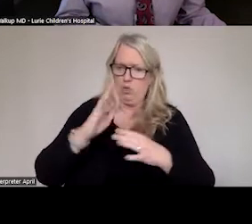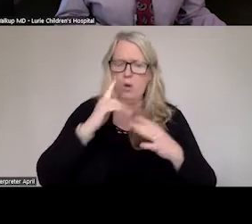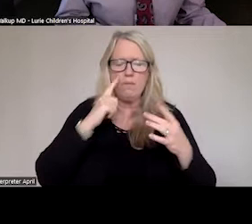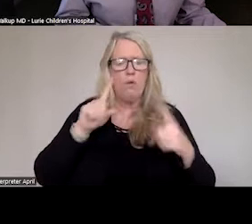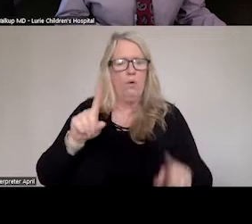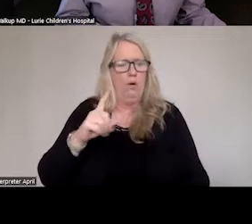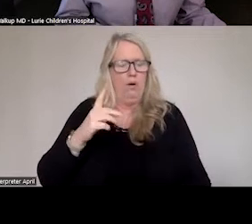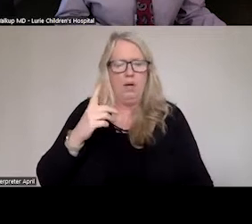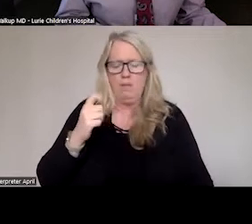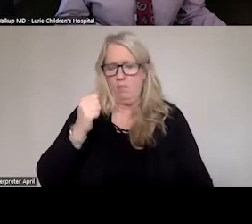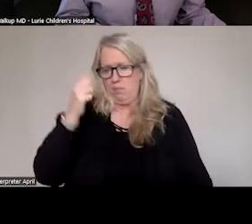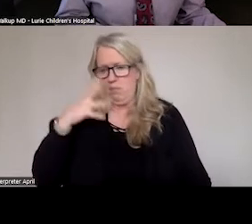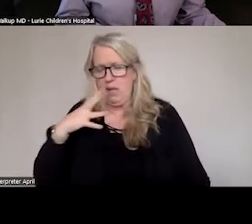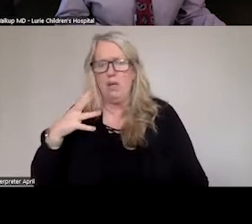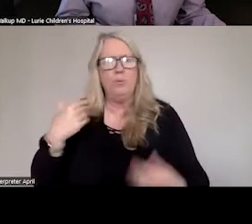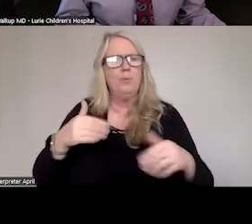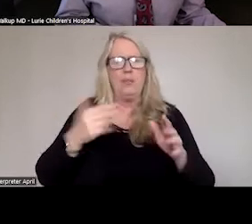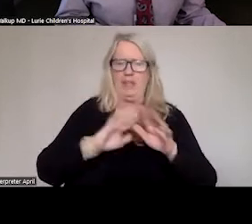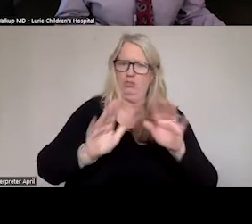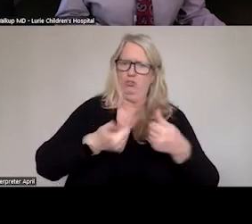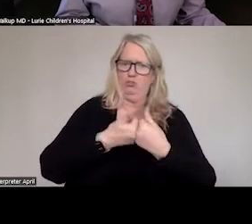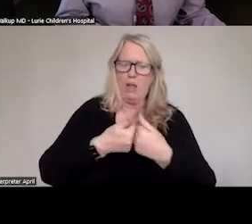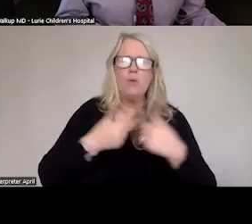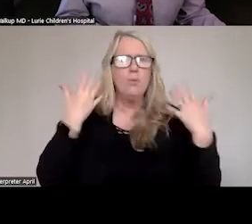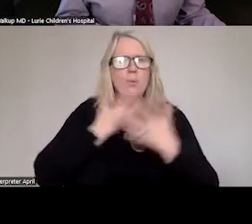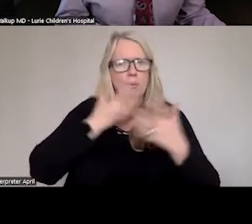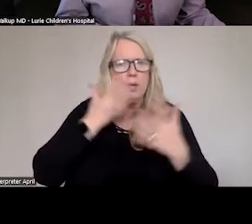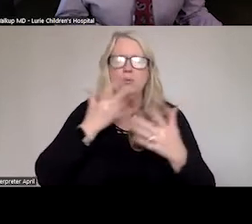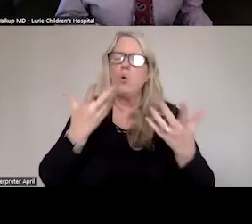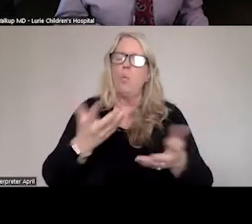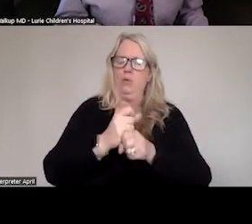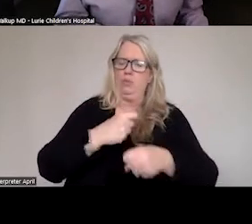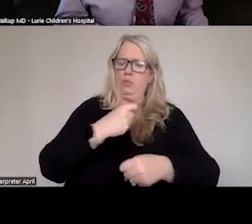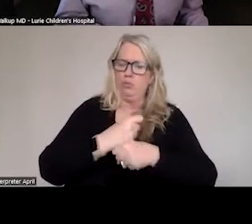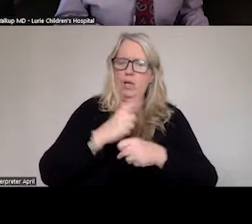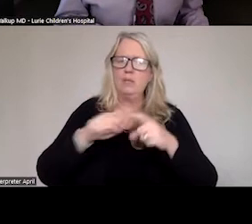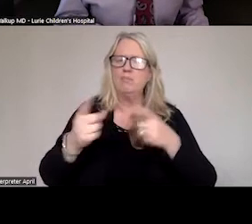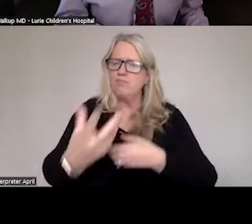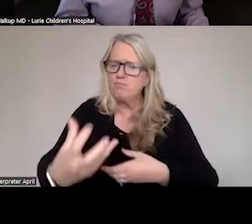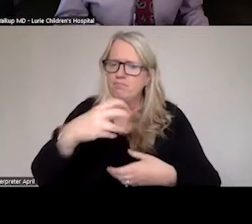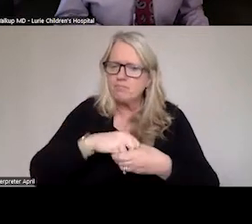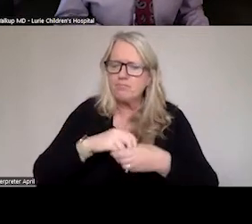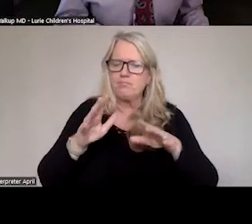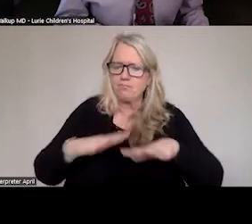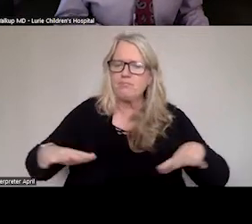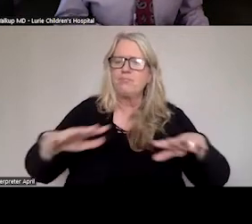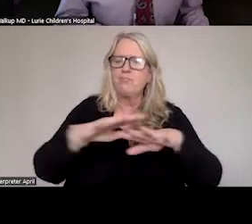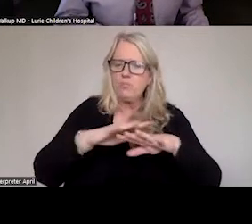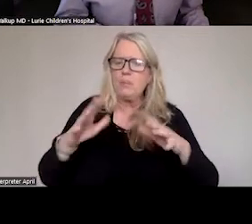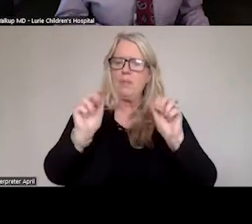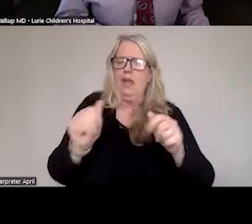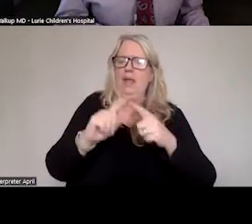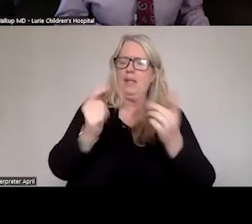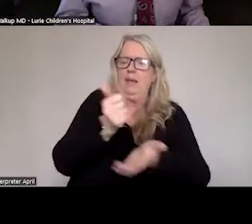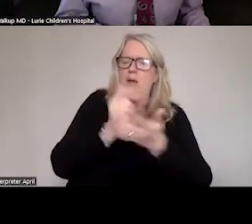young men, that's a challenge in itself. So what we create is these particular spaces that are transformative. Next